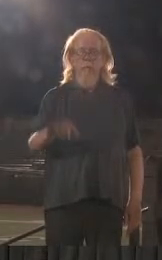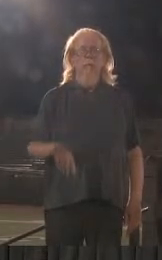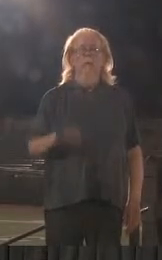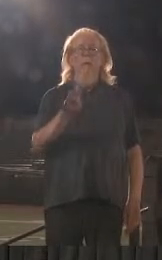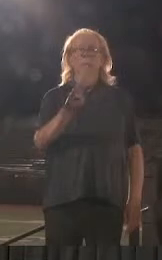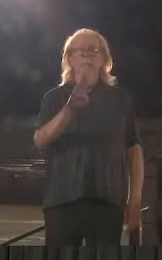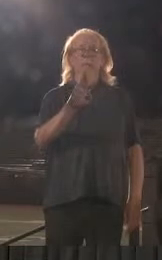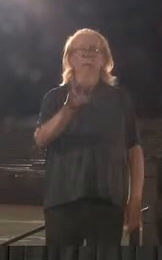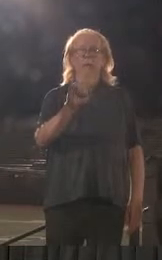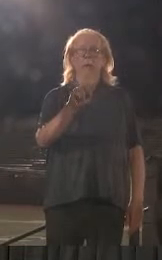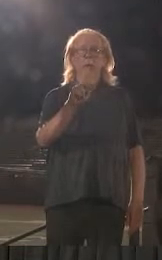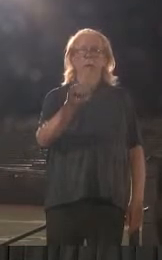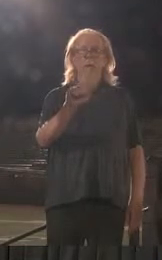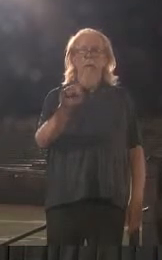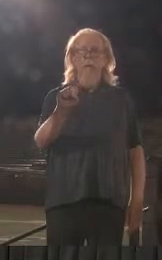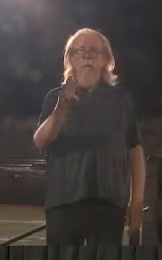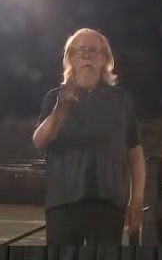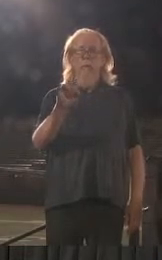Brianna Swintek,